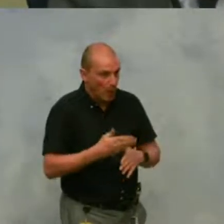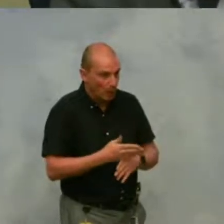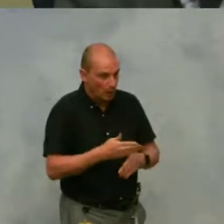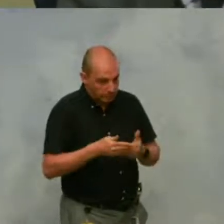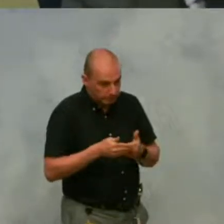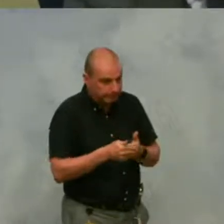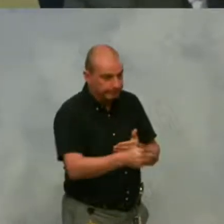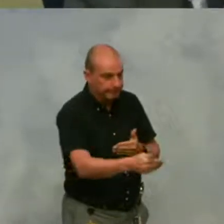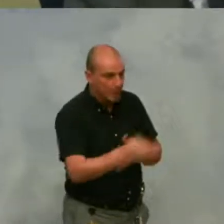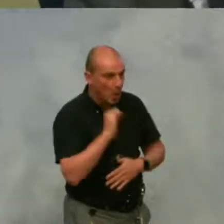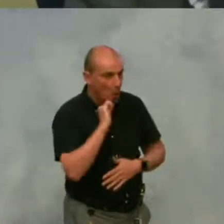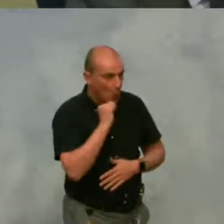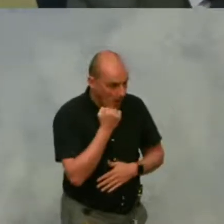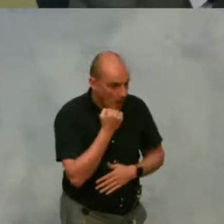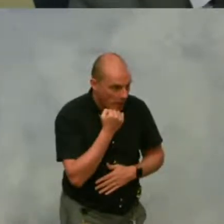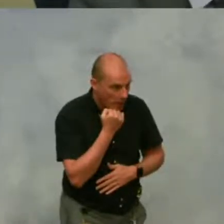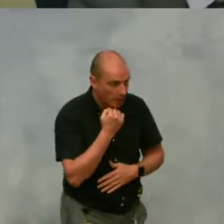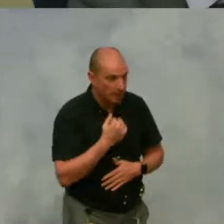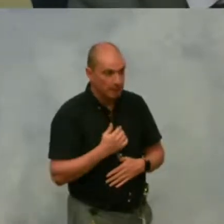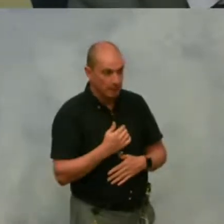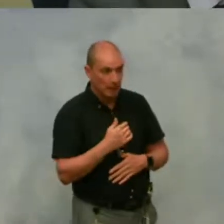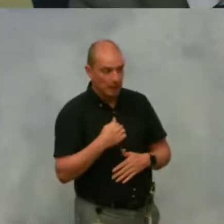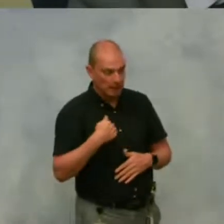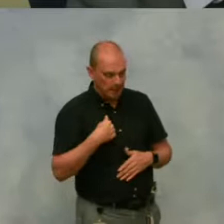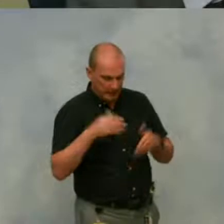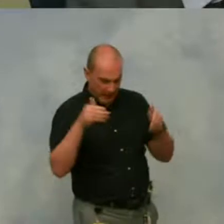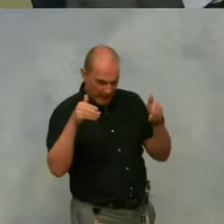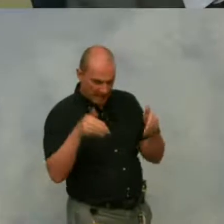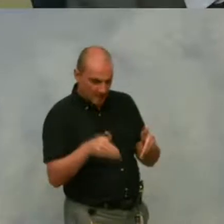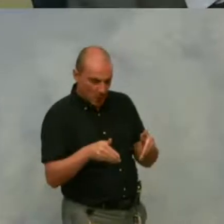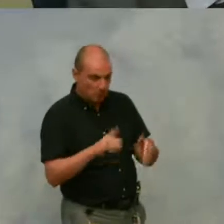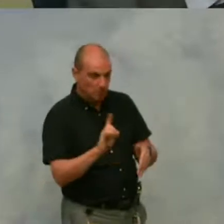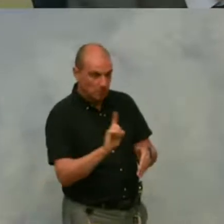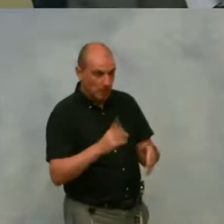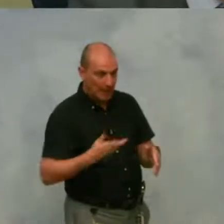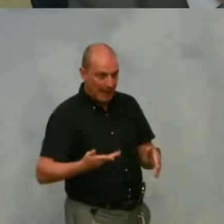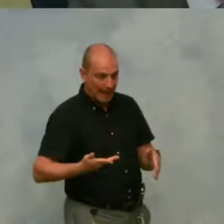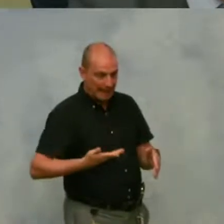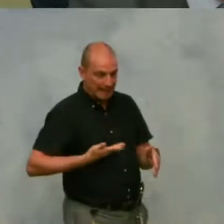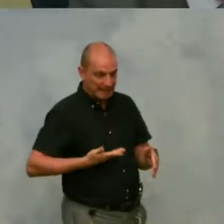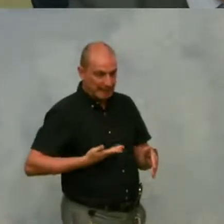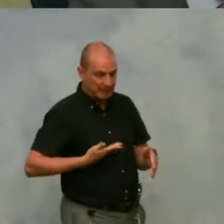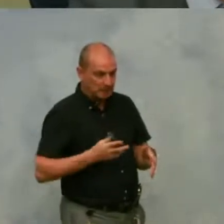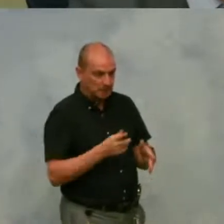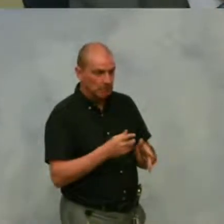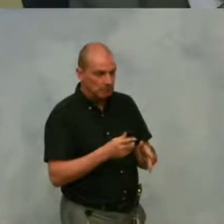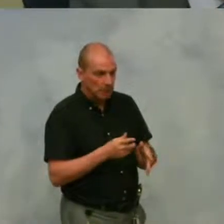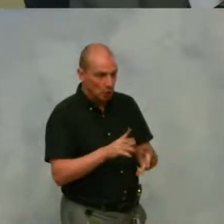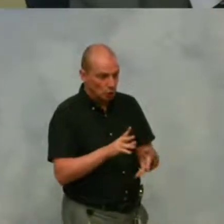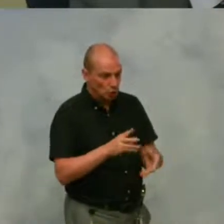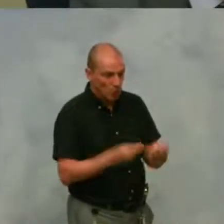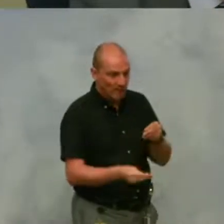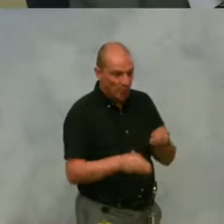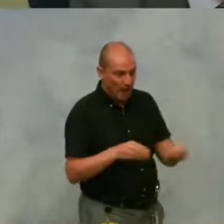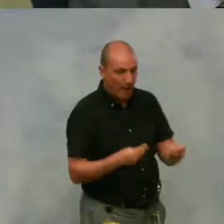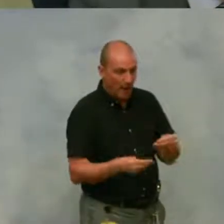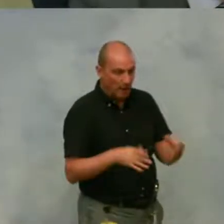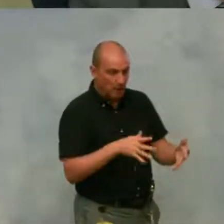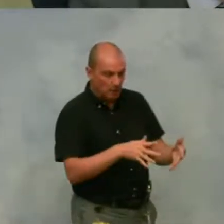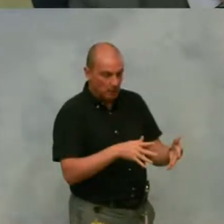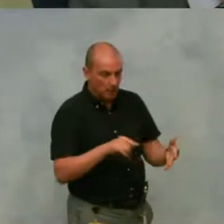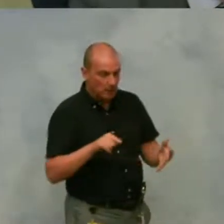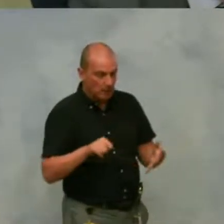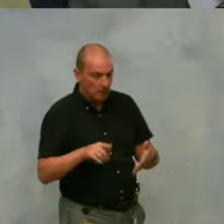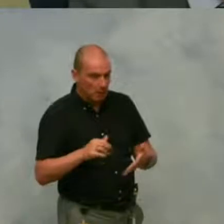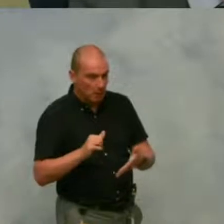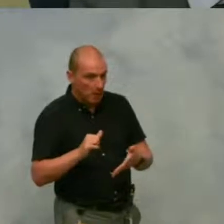For the first time, we're really having a focus on business applications within the asset management plan. Previously, it was mainly to do with hardware,